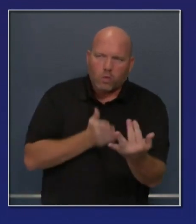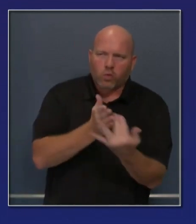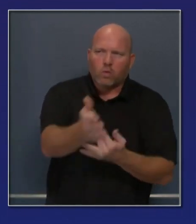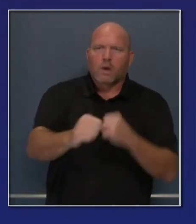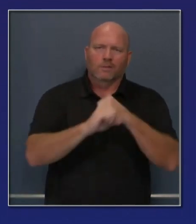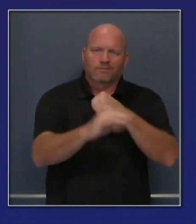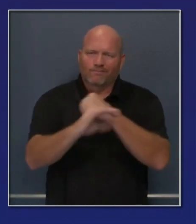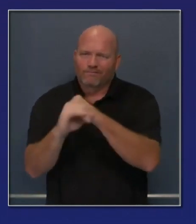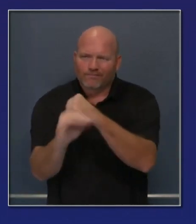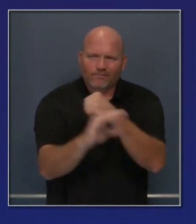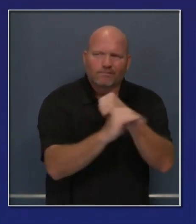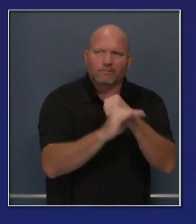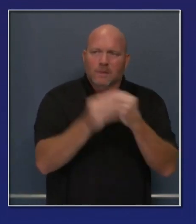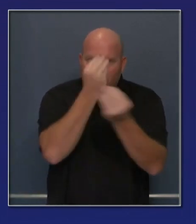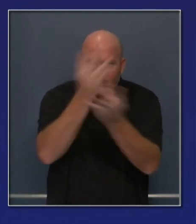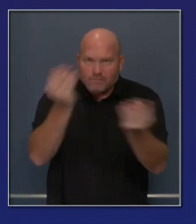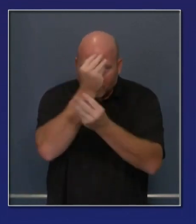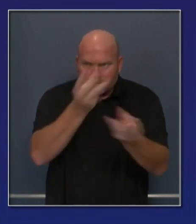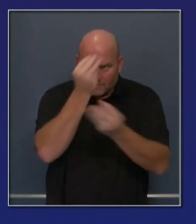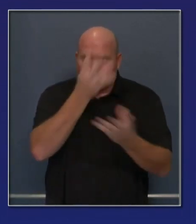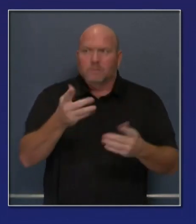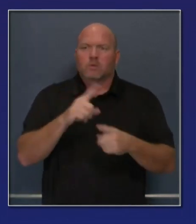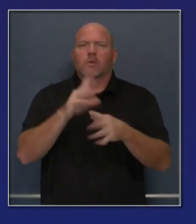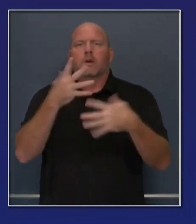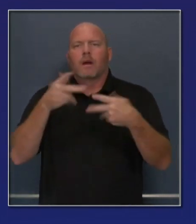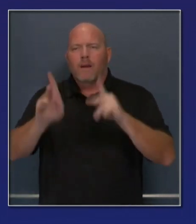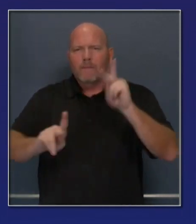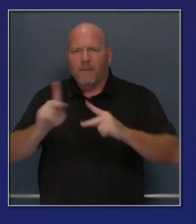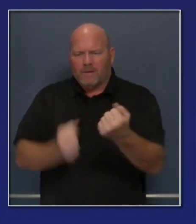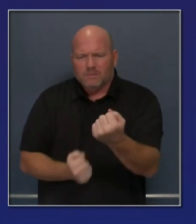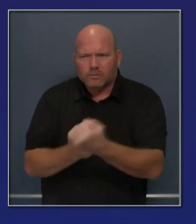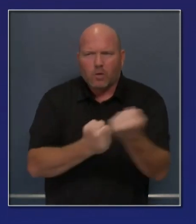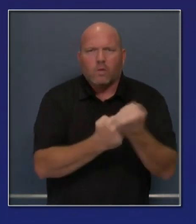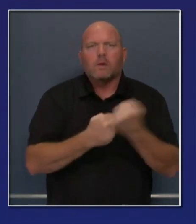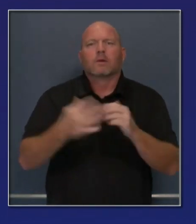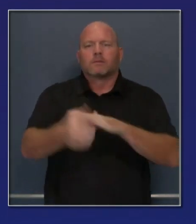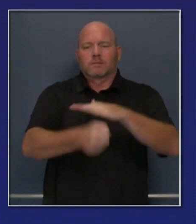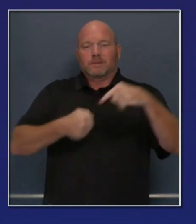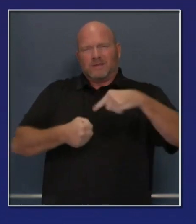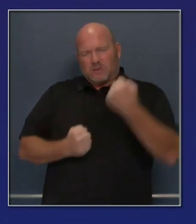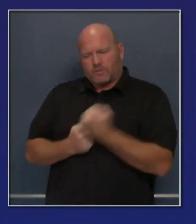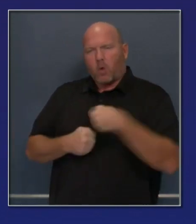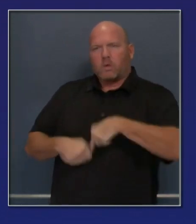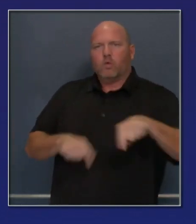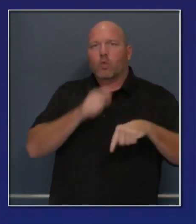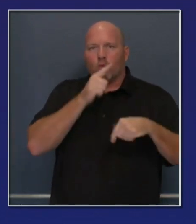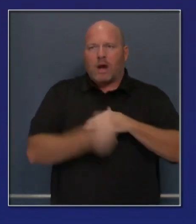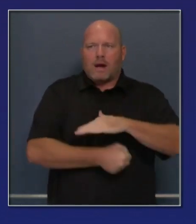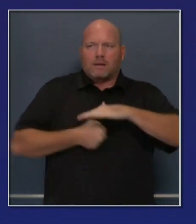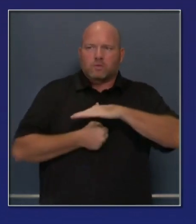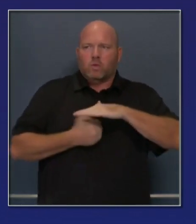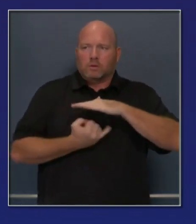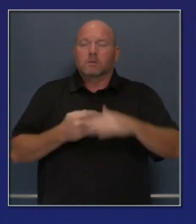allow people the support so they can isolate, they can quarantine, not only taking care of themselves, but their own